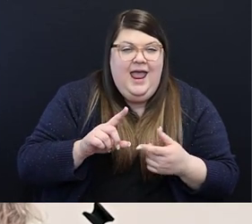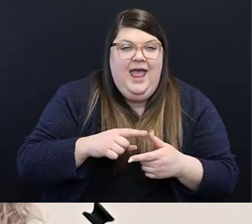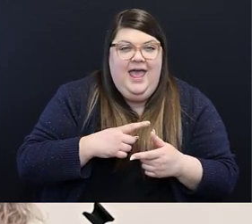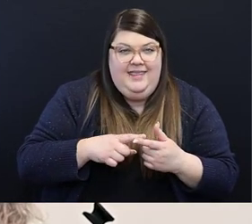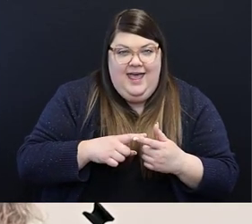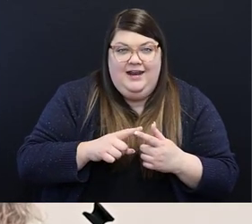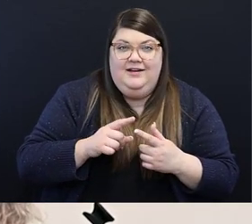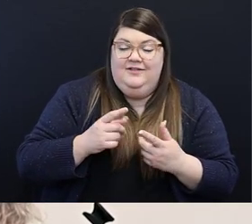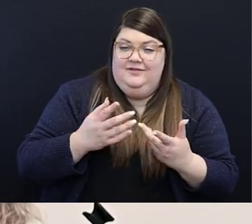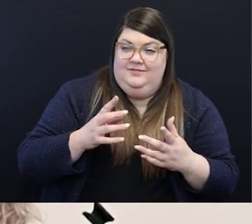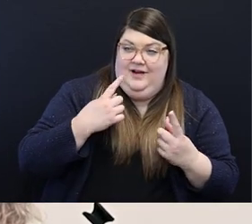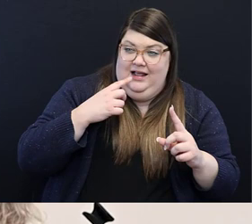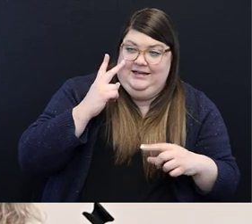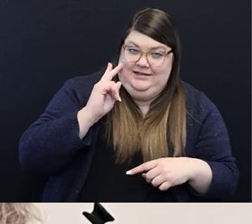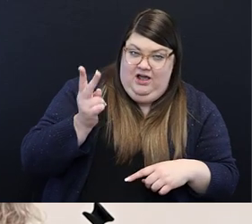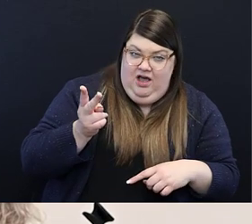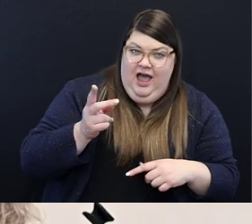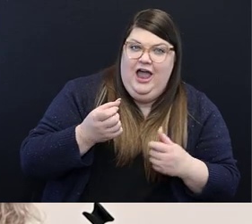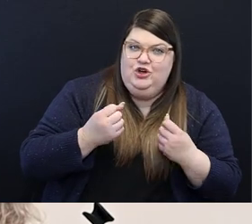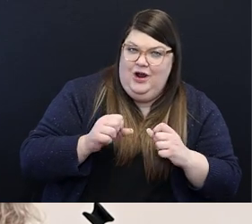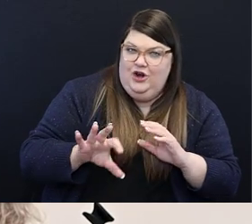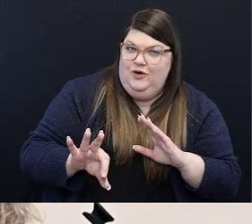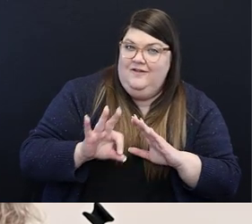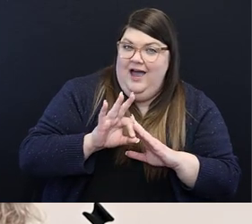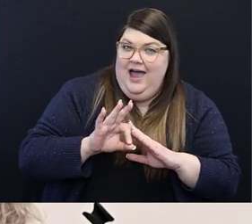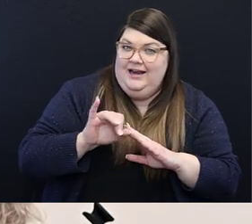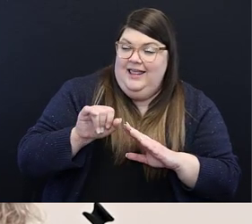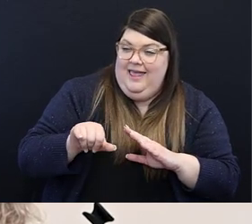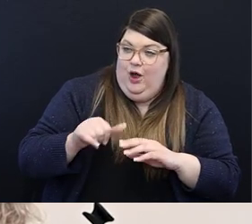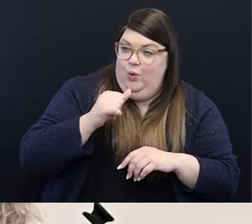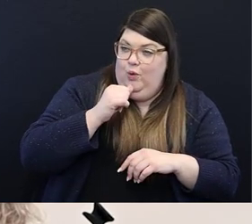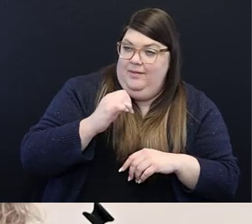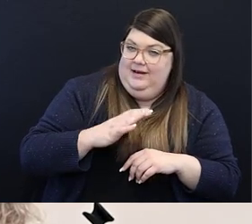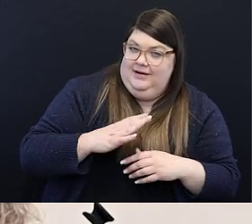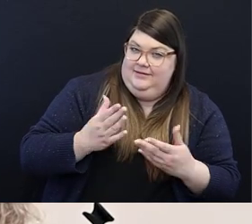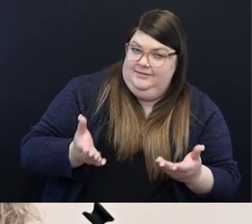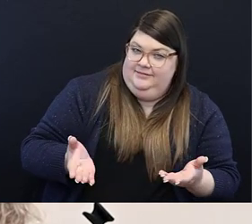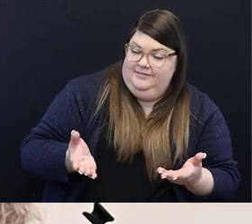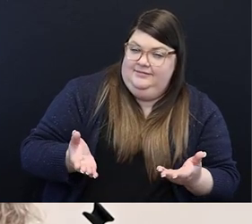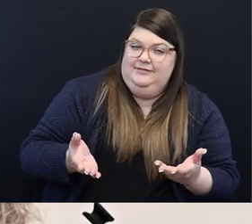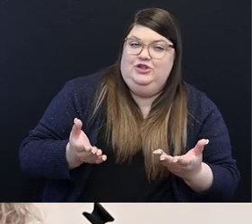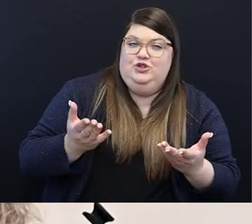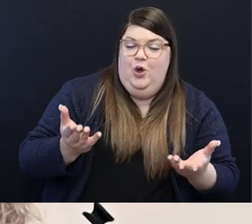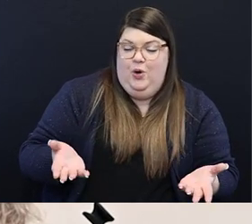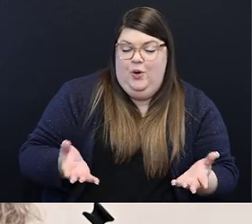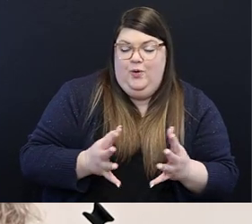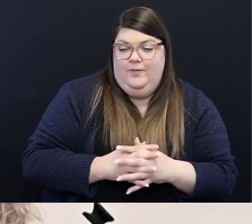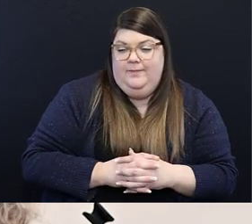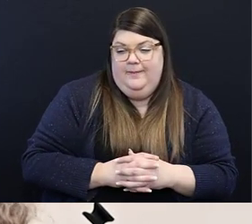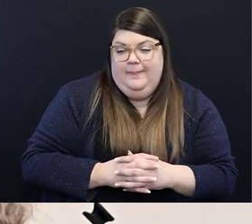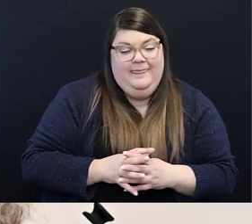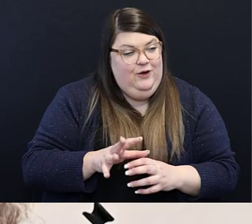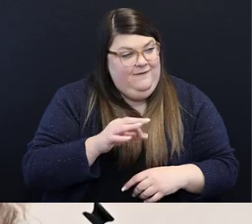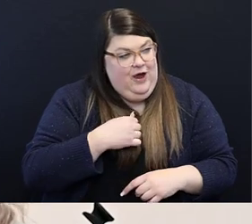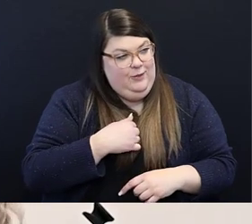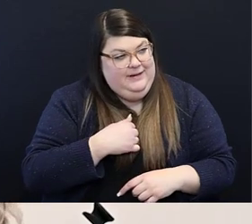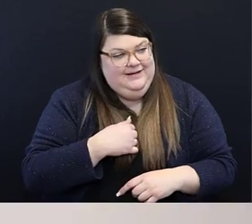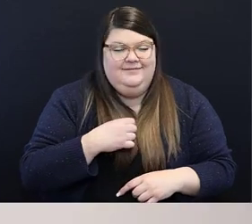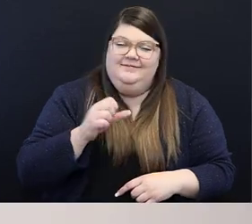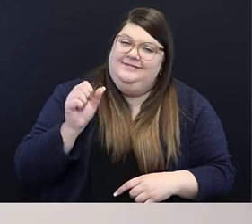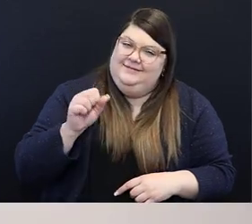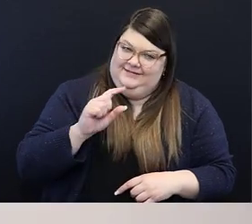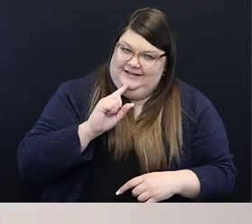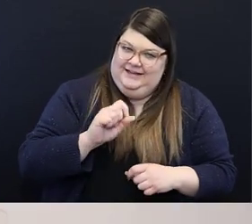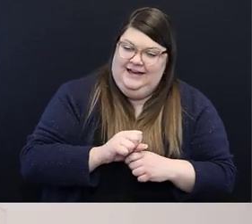And then when I saw them, I tried to find that woman. So. And you found me. I